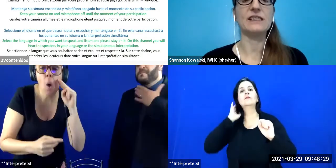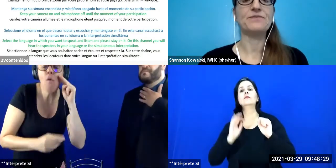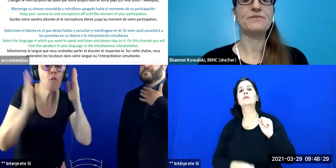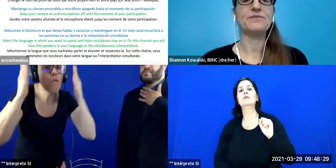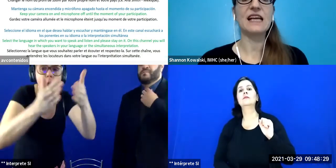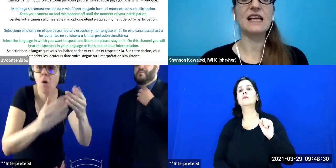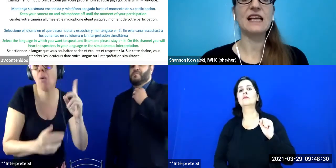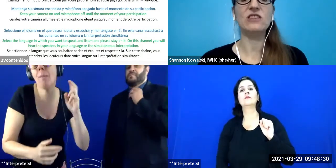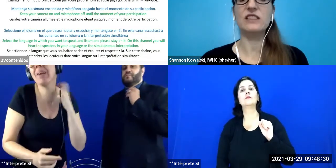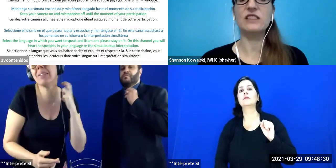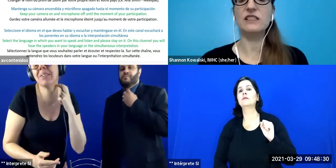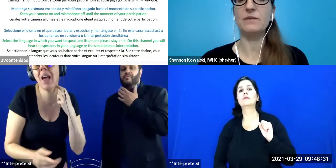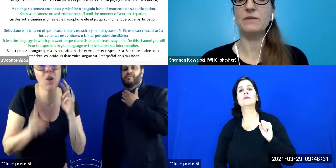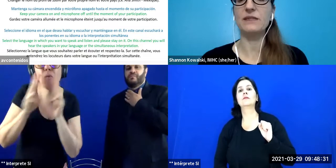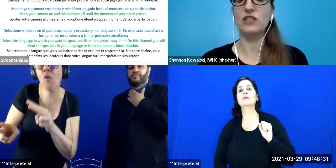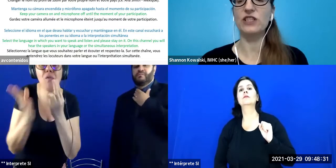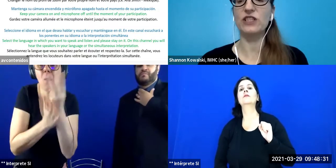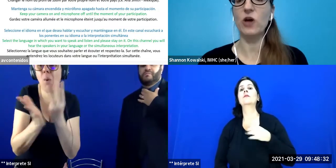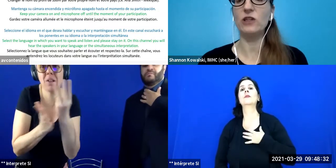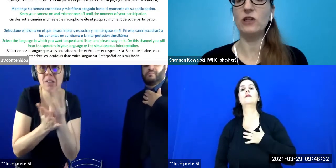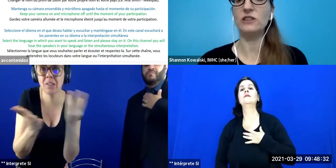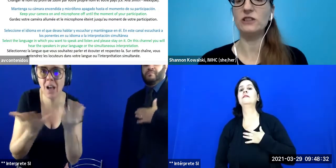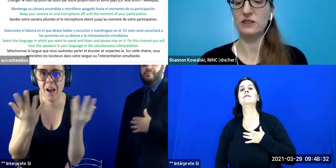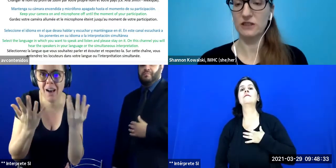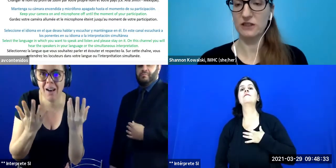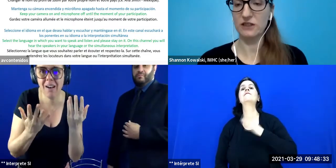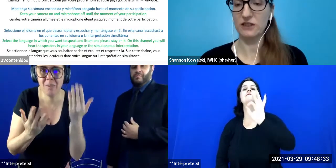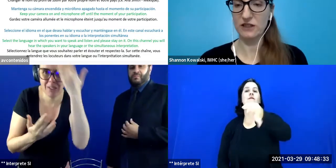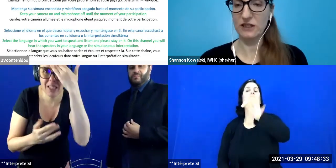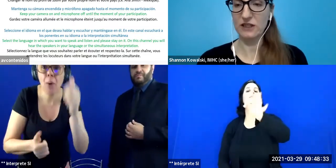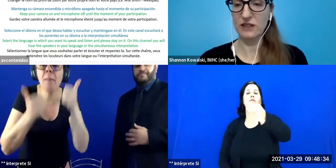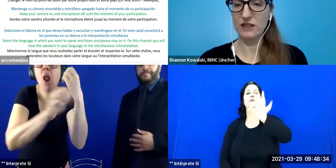session. Does that sound good to you all?